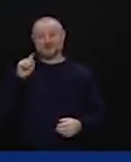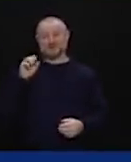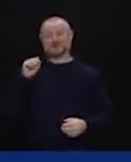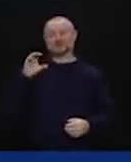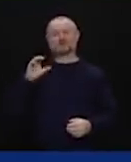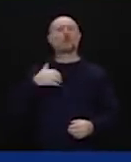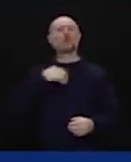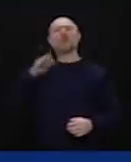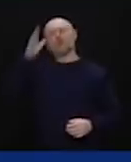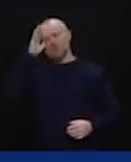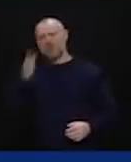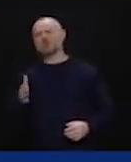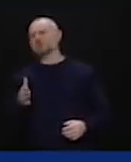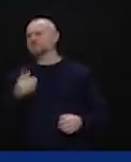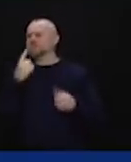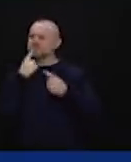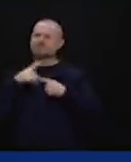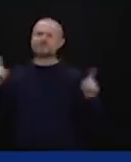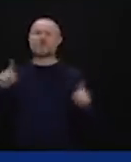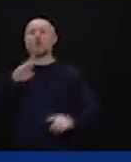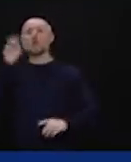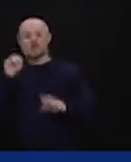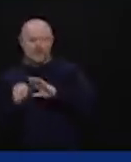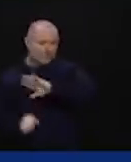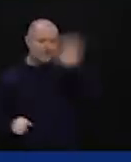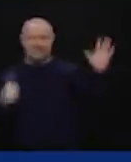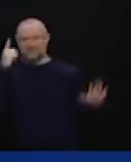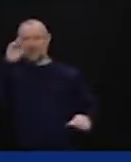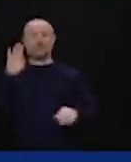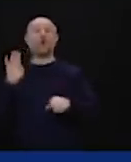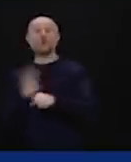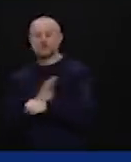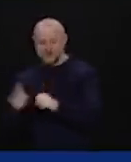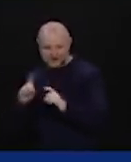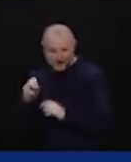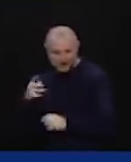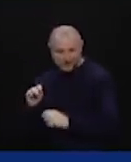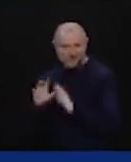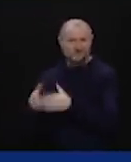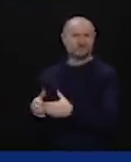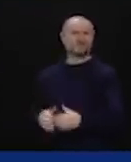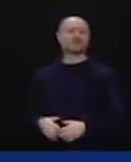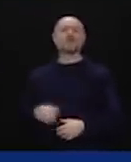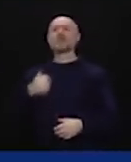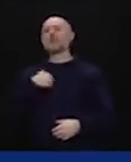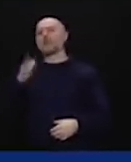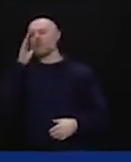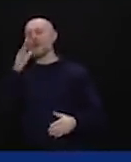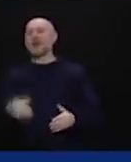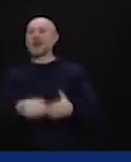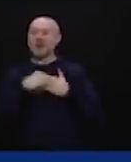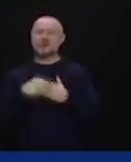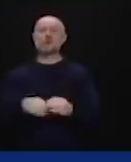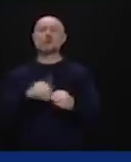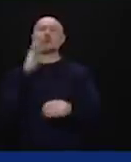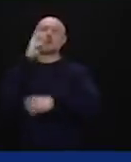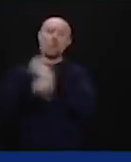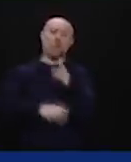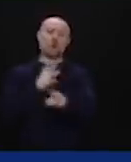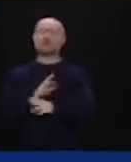Commerce Department and the United States because it will allow us to again, lead the world right here in the Capital